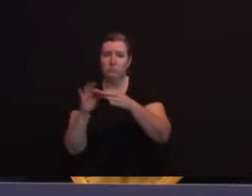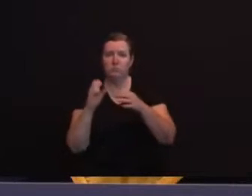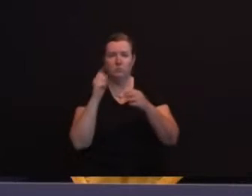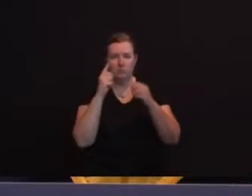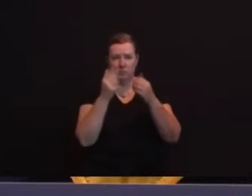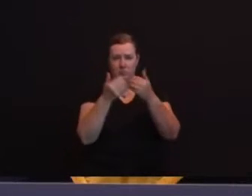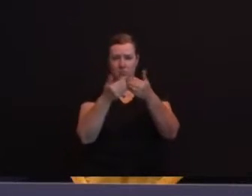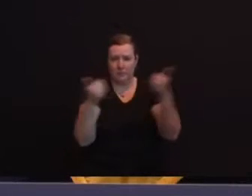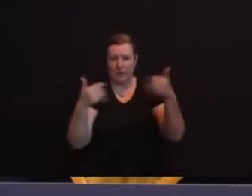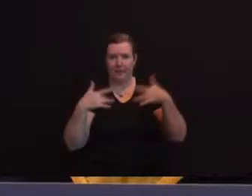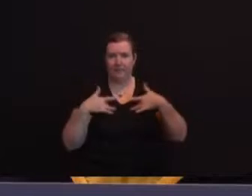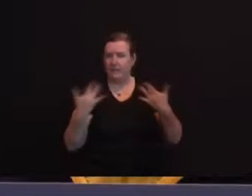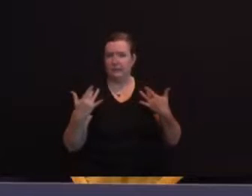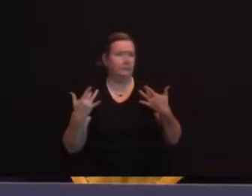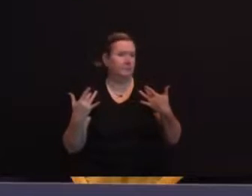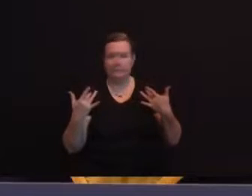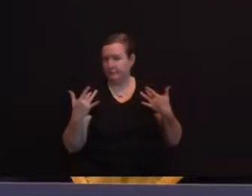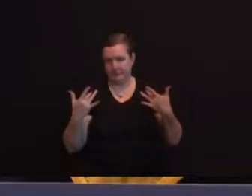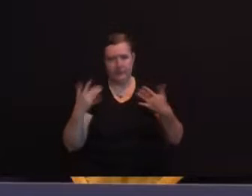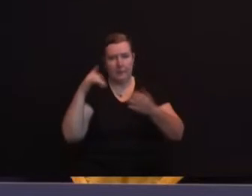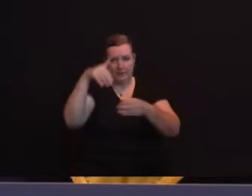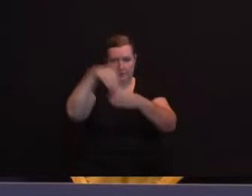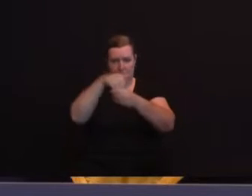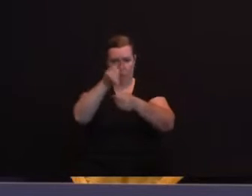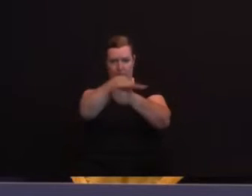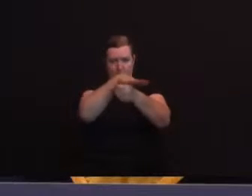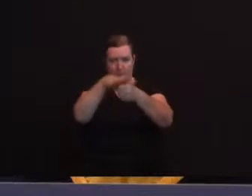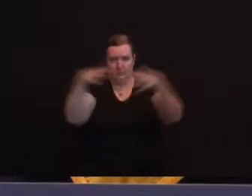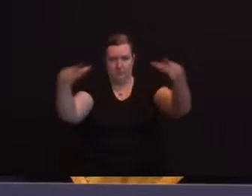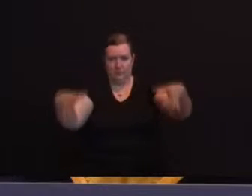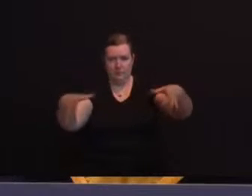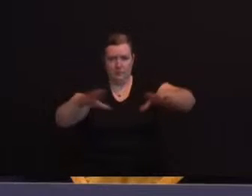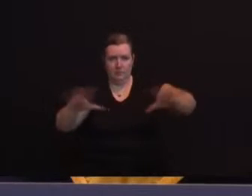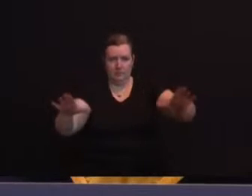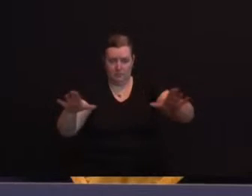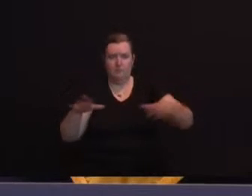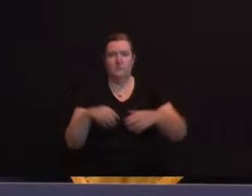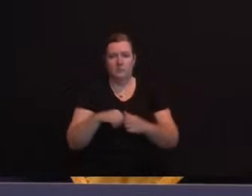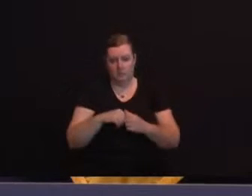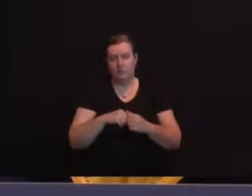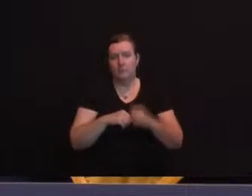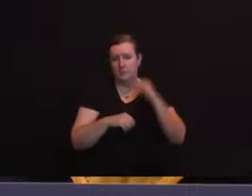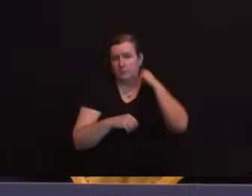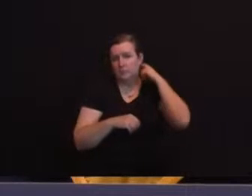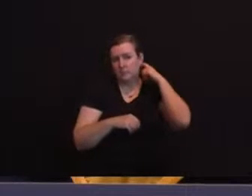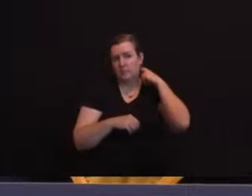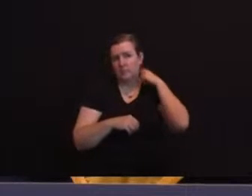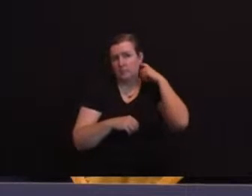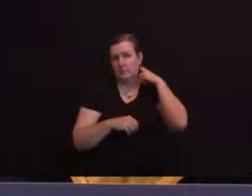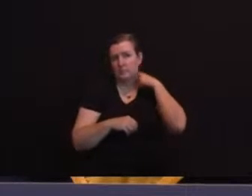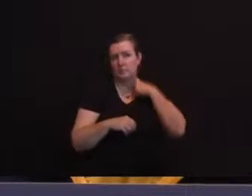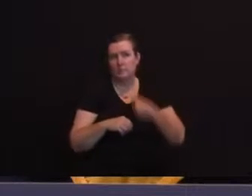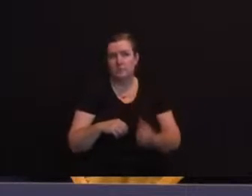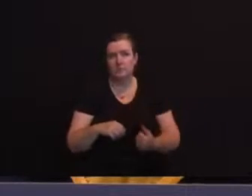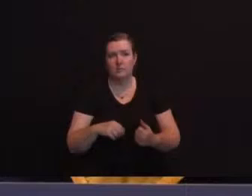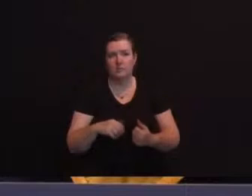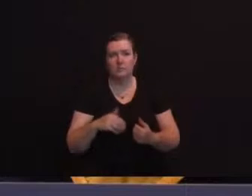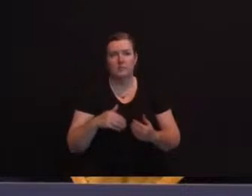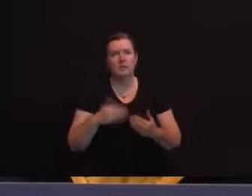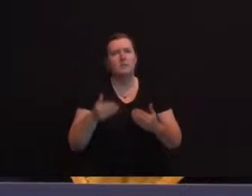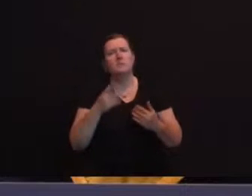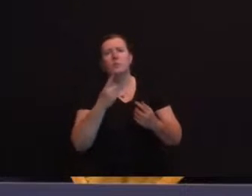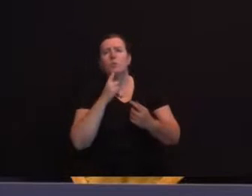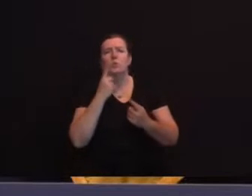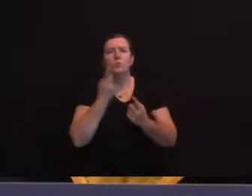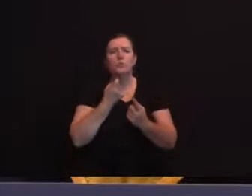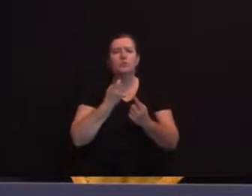Good afternoon. You had been saying that you weren't going to touch the indoor gathering limit just because it's difficult to